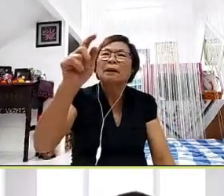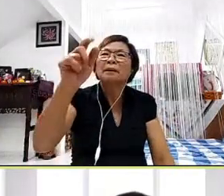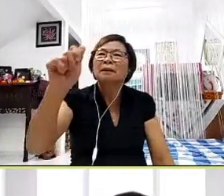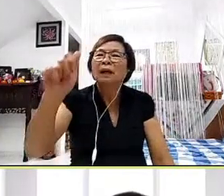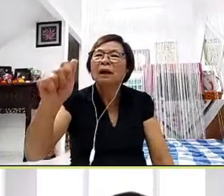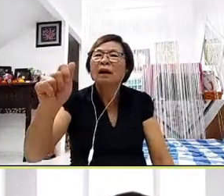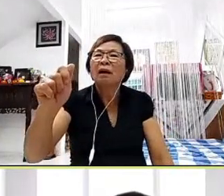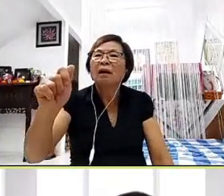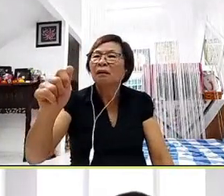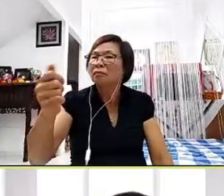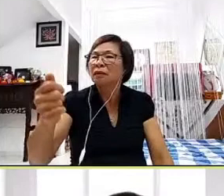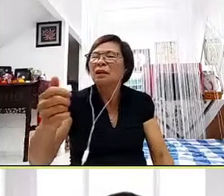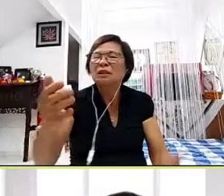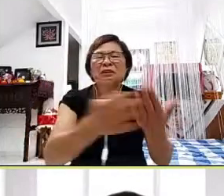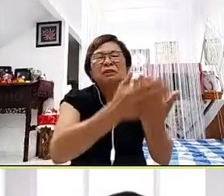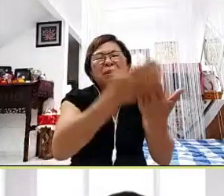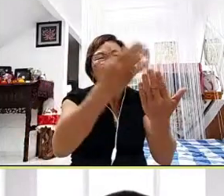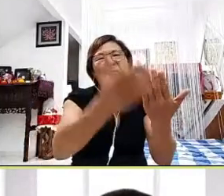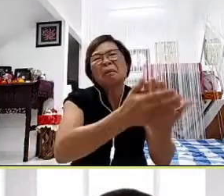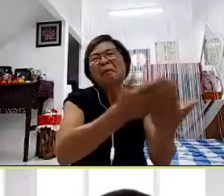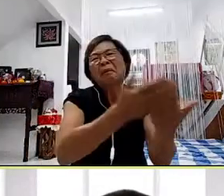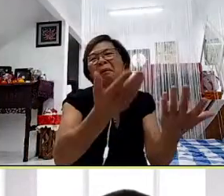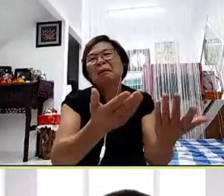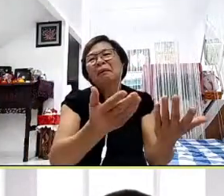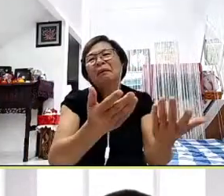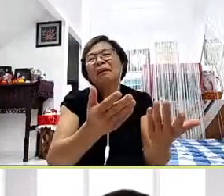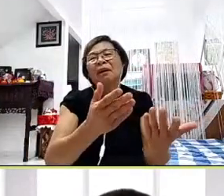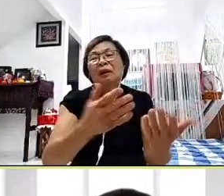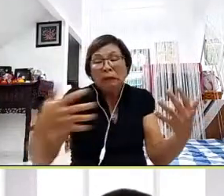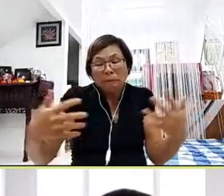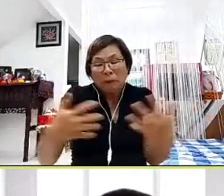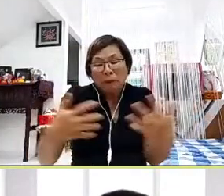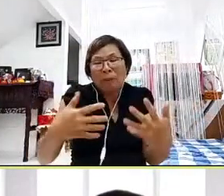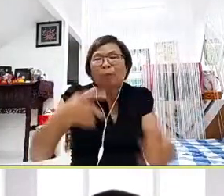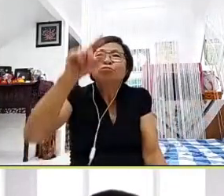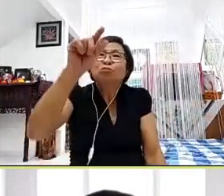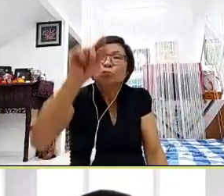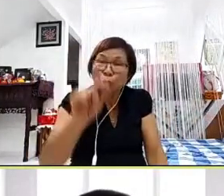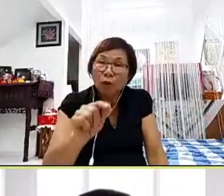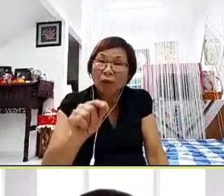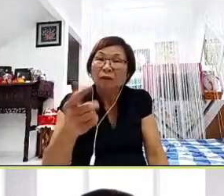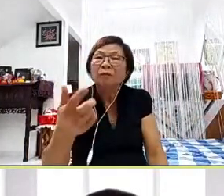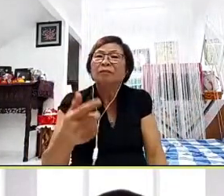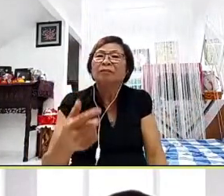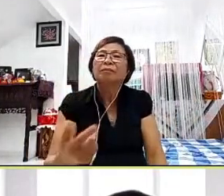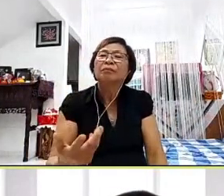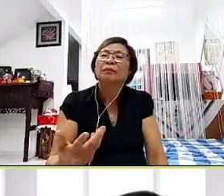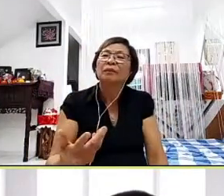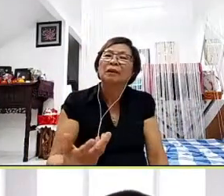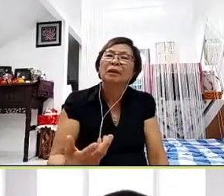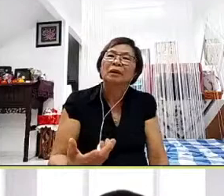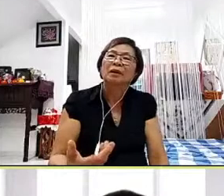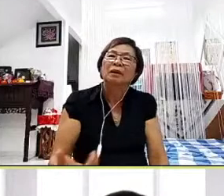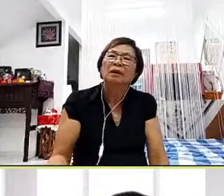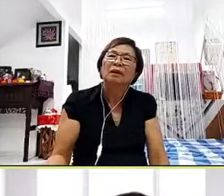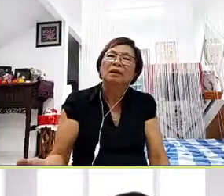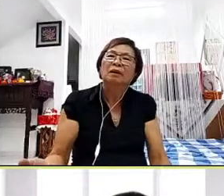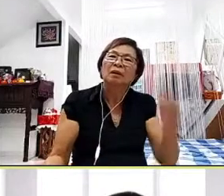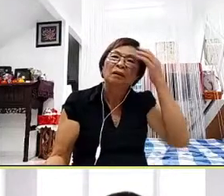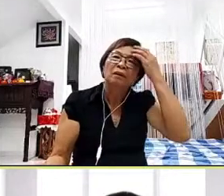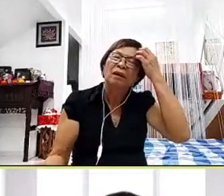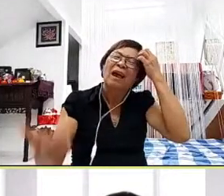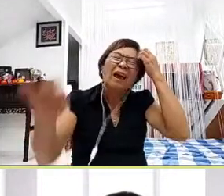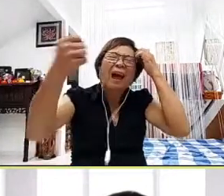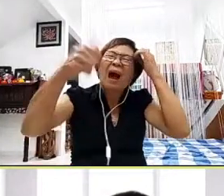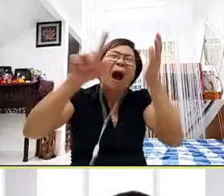practice that can help us to reduce our fear. Fear in any form, not necessarily the one related to someone, any form.